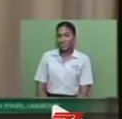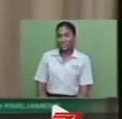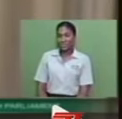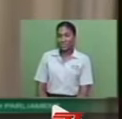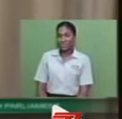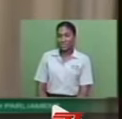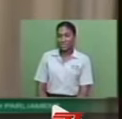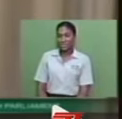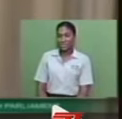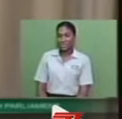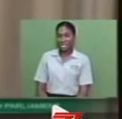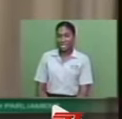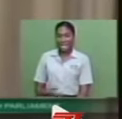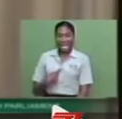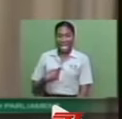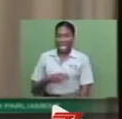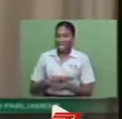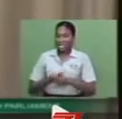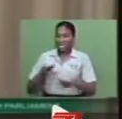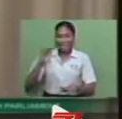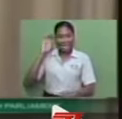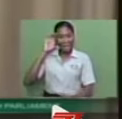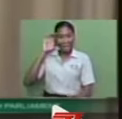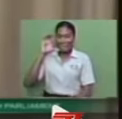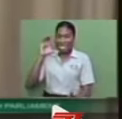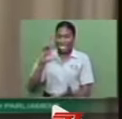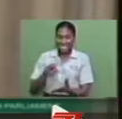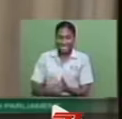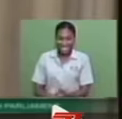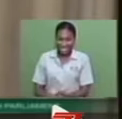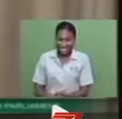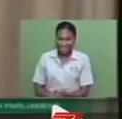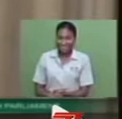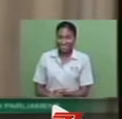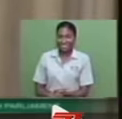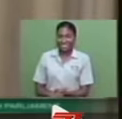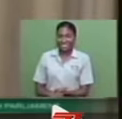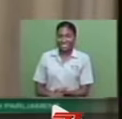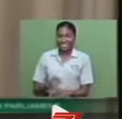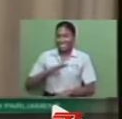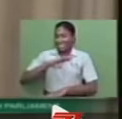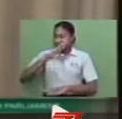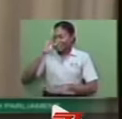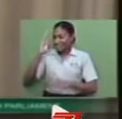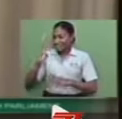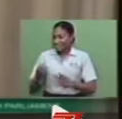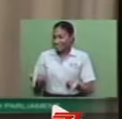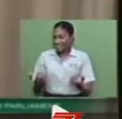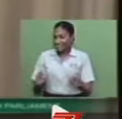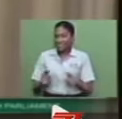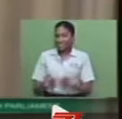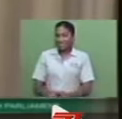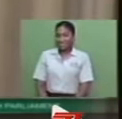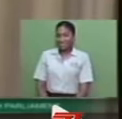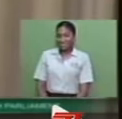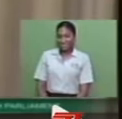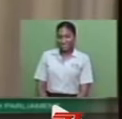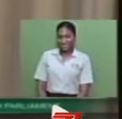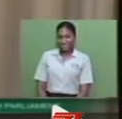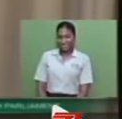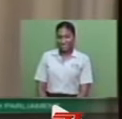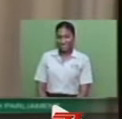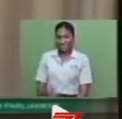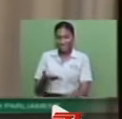any reason to believe if you broke all those promises, didn't happen, never materialized before COVID, I can't see it happening.